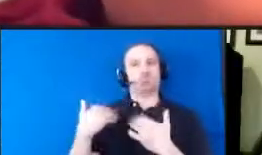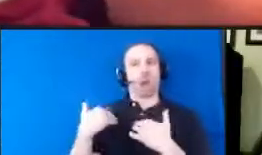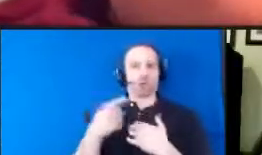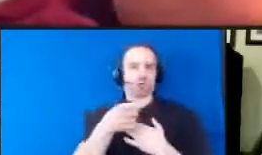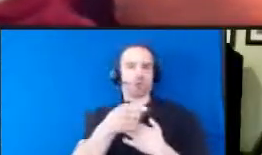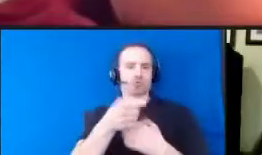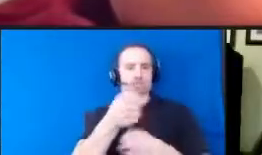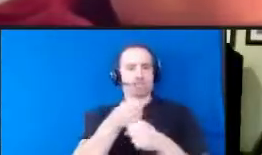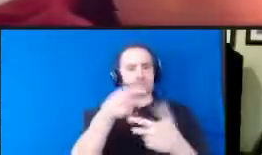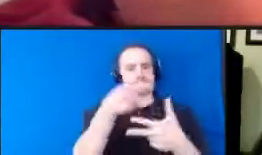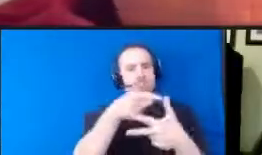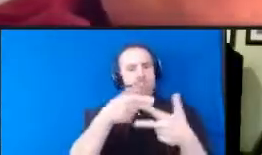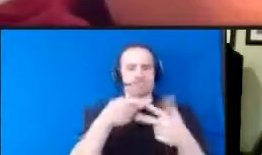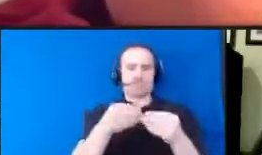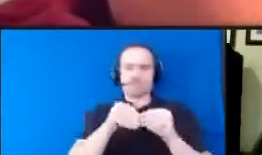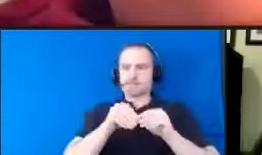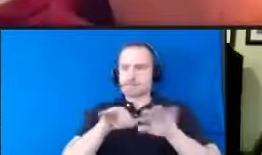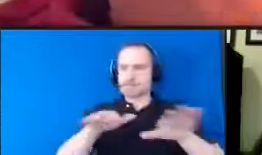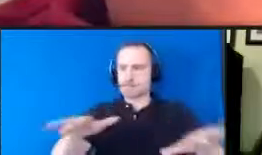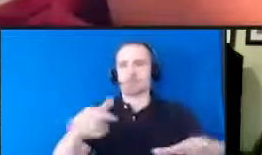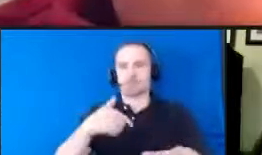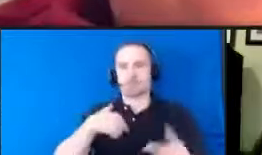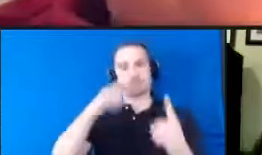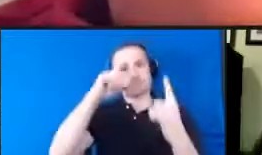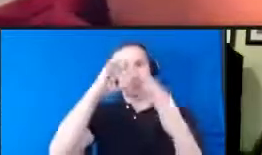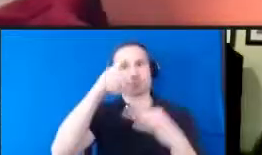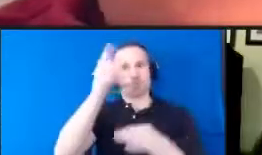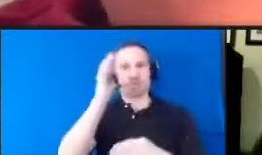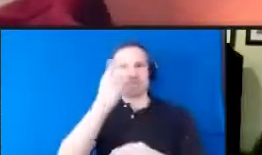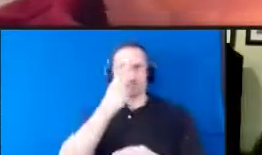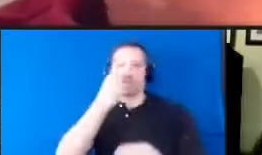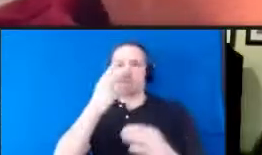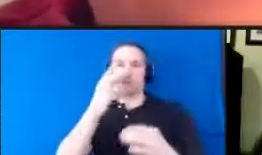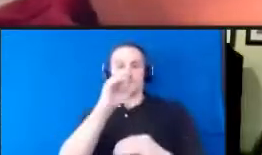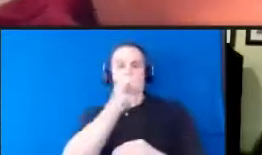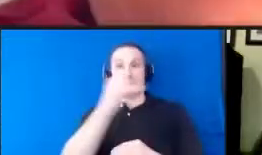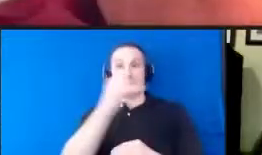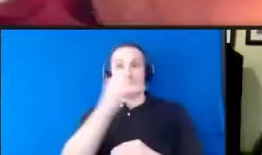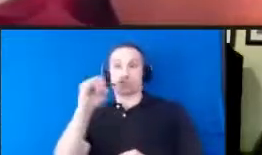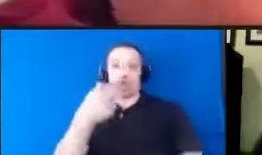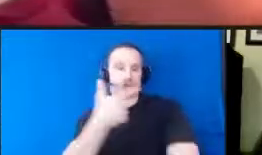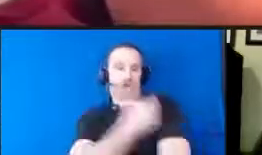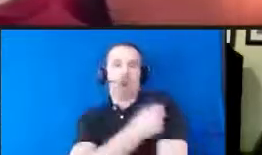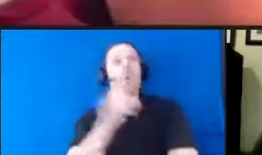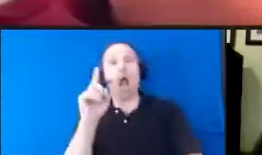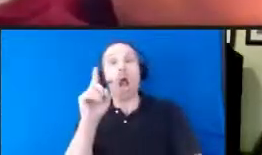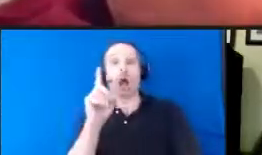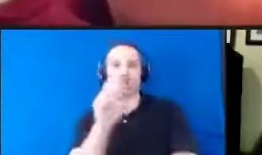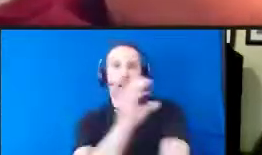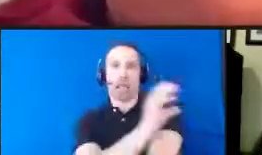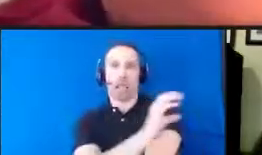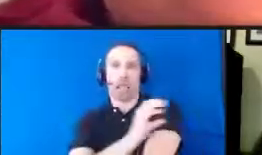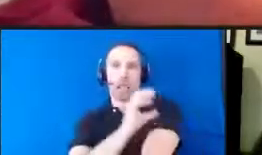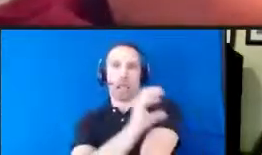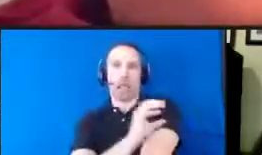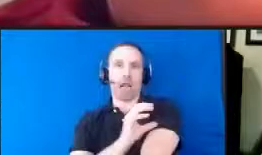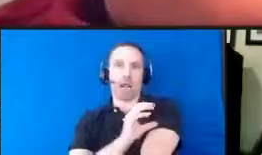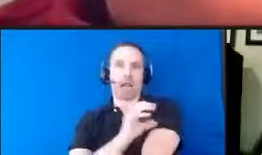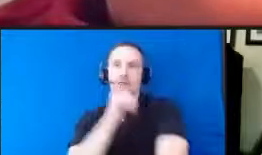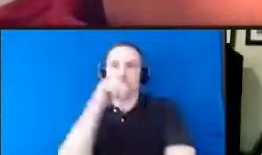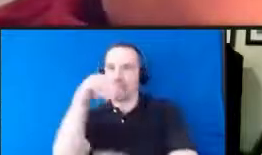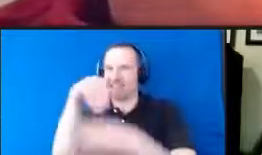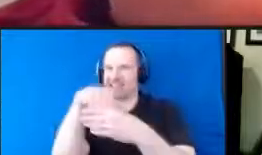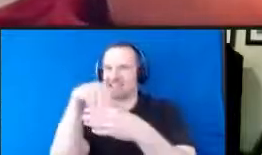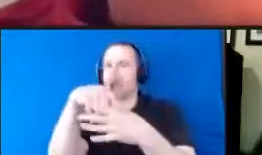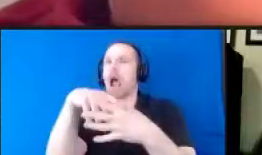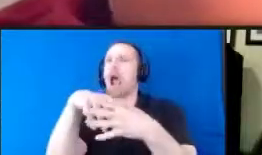to see the Johnson & Johnson vaccines more in health clinics and vaccination sites outside the hospital, because